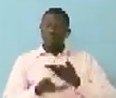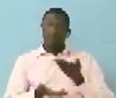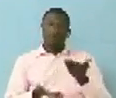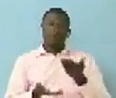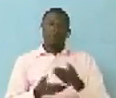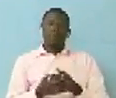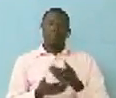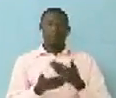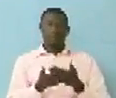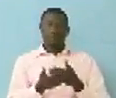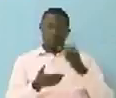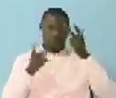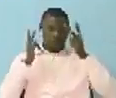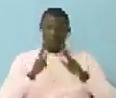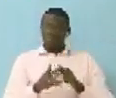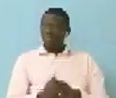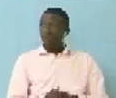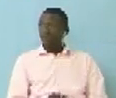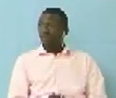counsel, proceed.